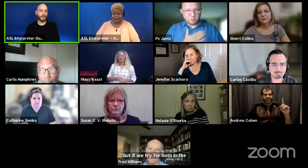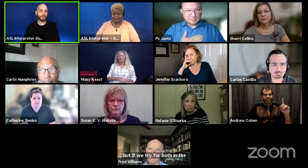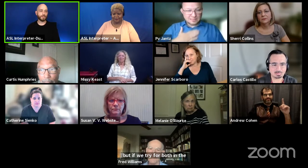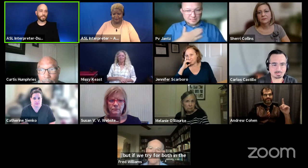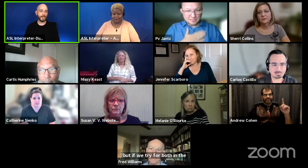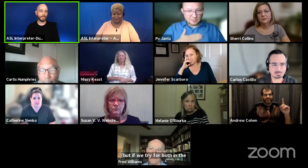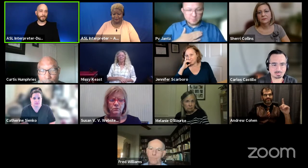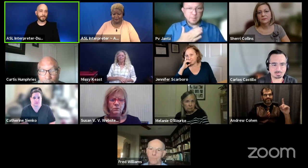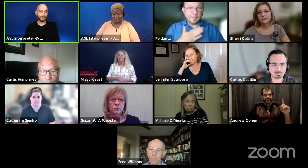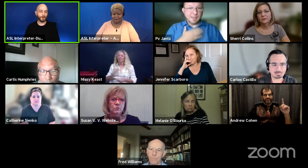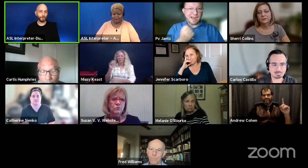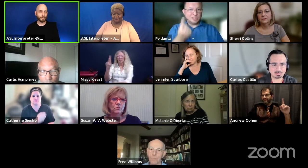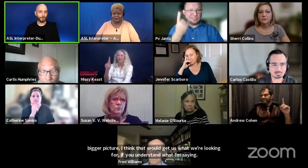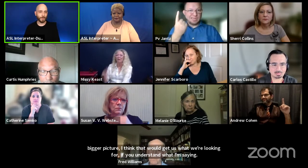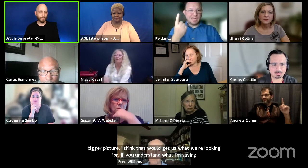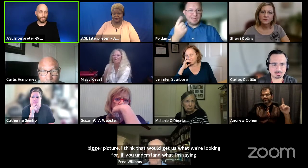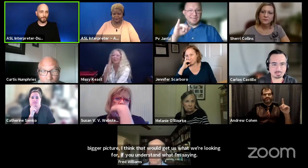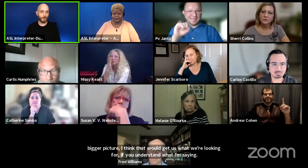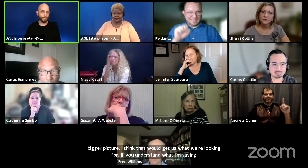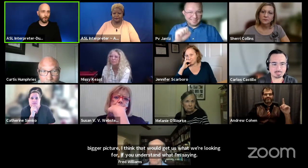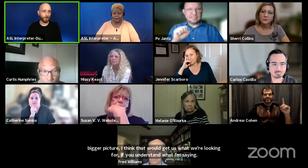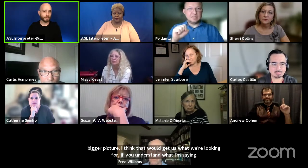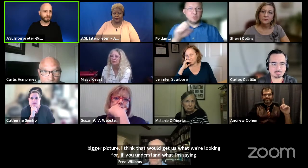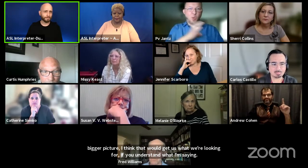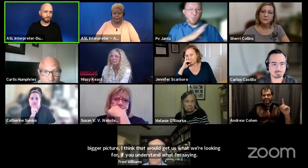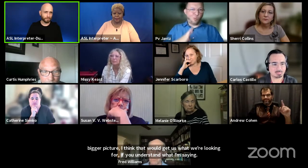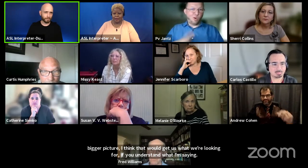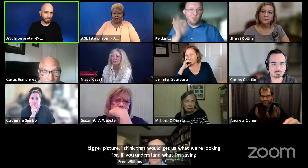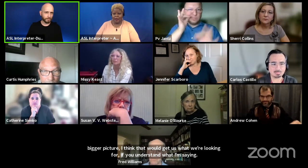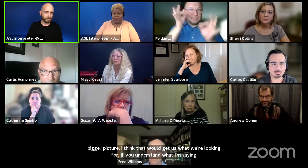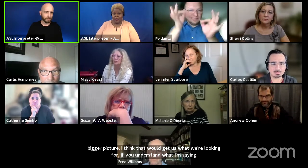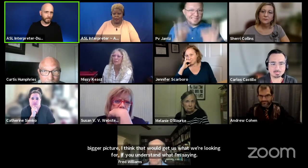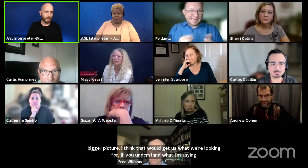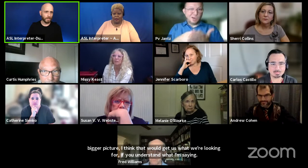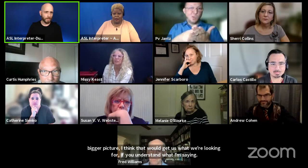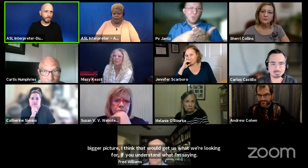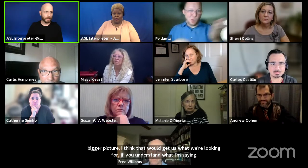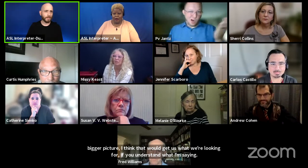Now, my understanding, and Carlos, correct me if I'm wrong,